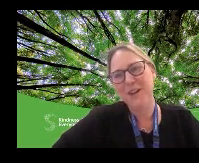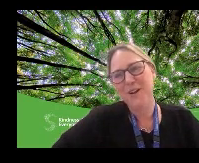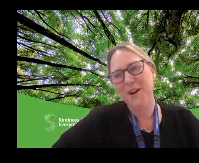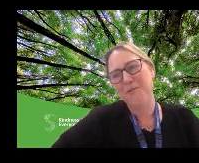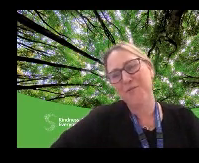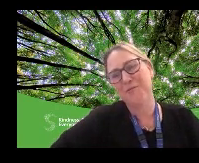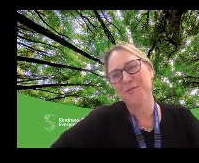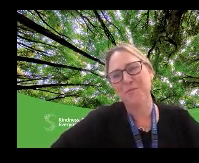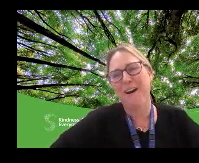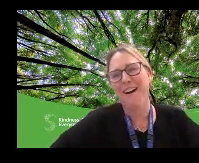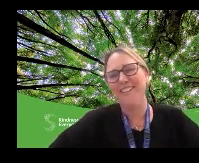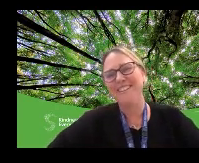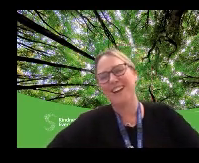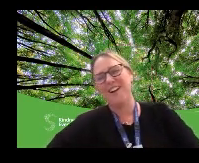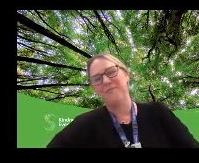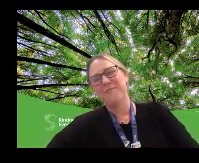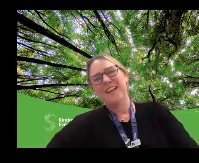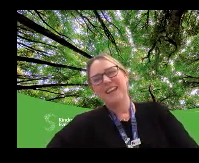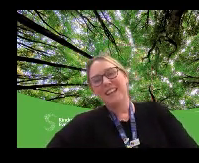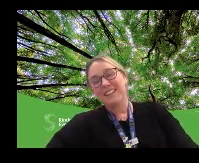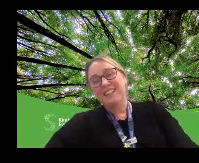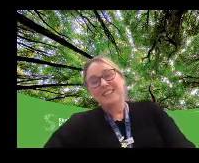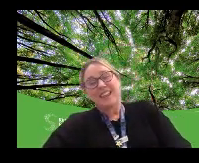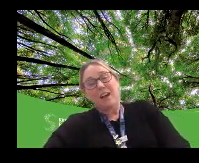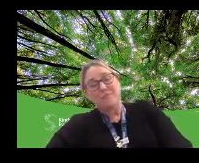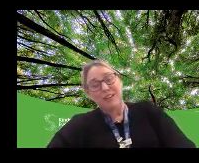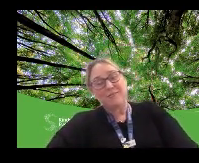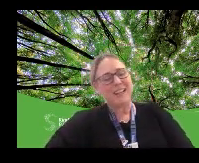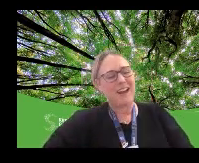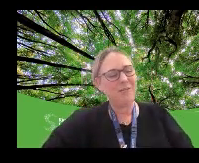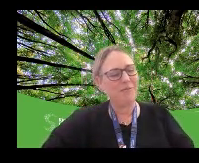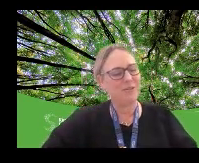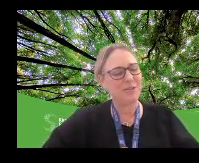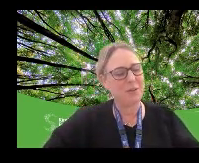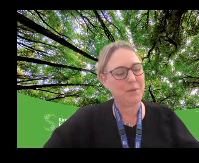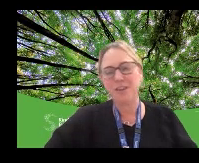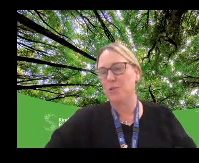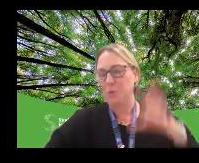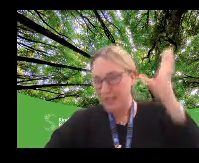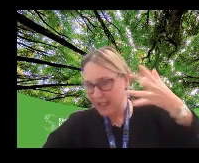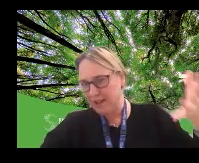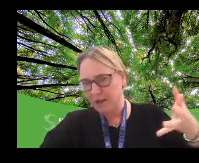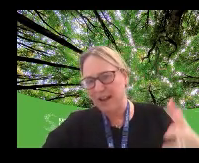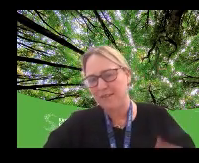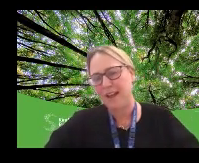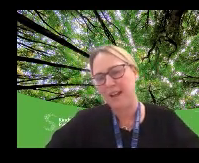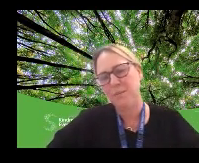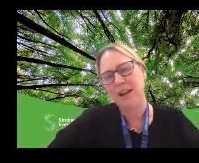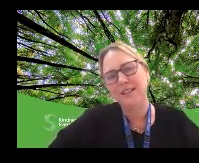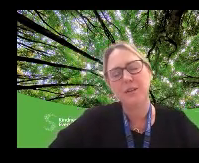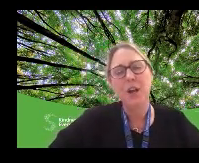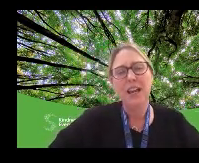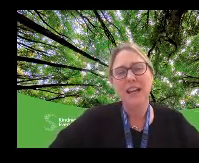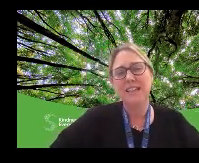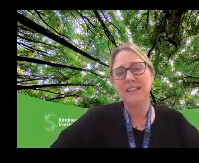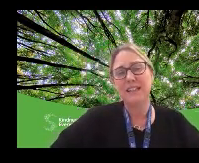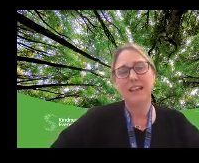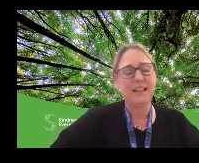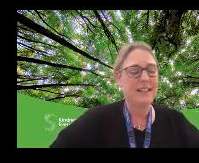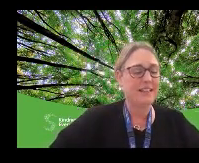does, our world falls apart. Then things like that are really, really helpful. So we make sure we have that in place.